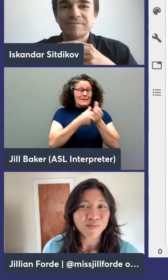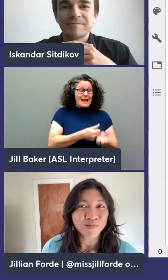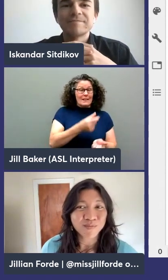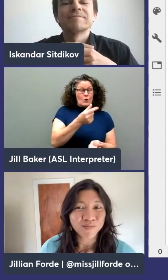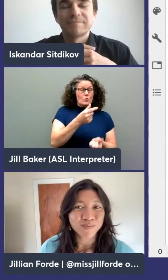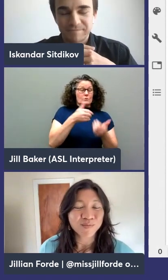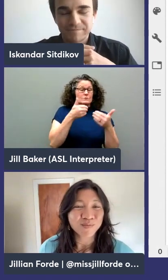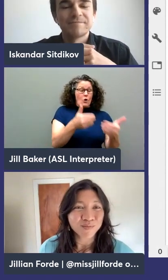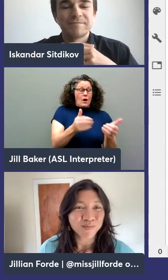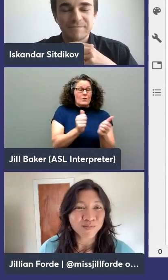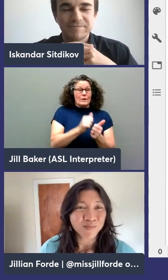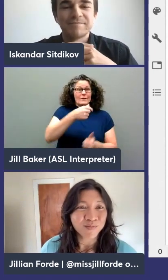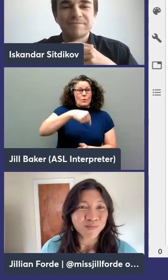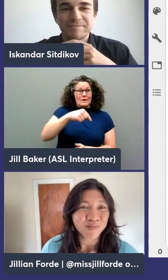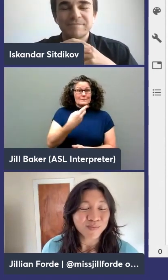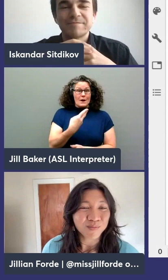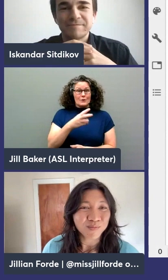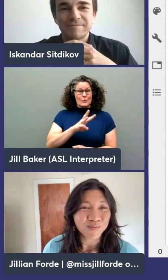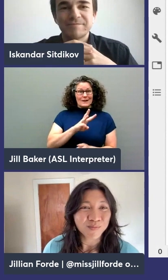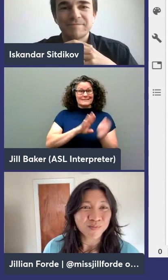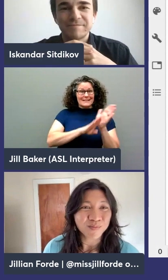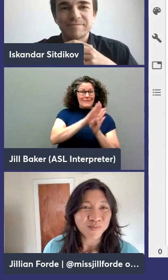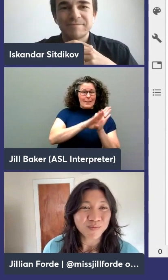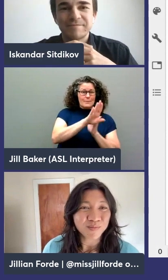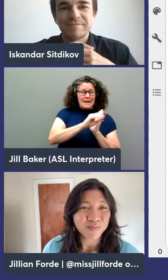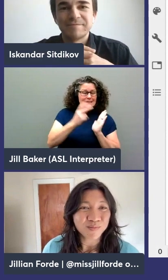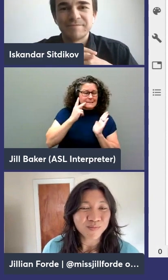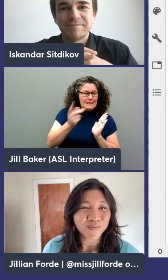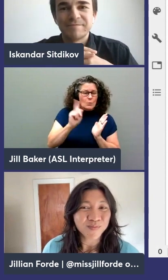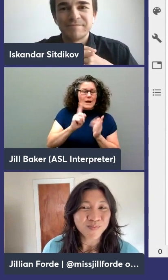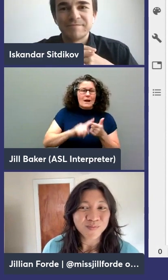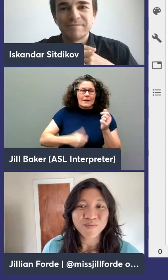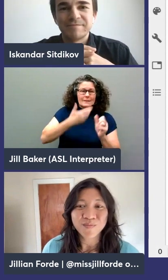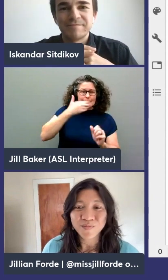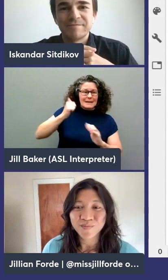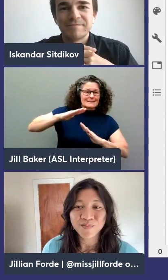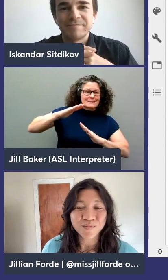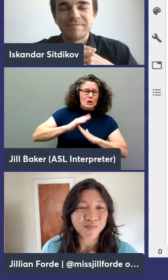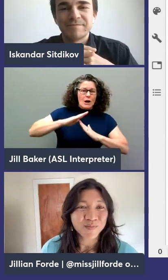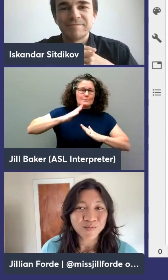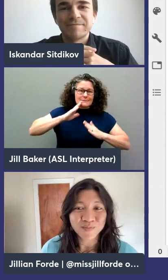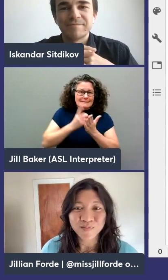see exactly where the state of the art is for a variety of different quantum hardware